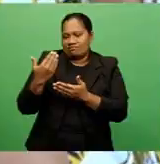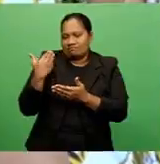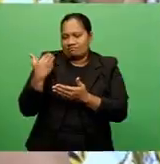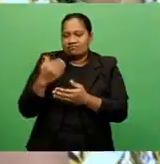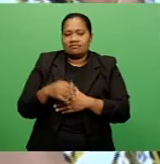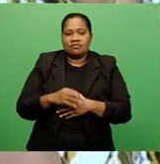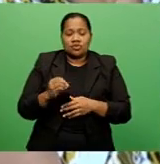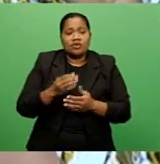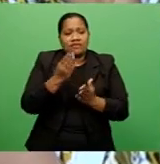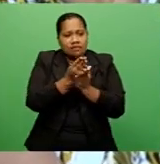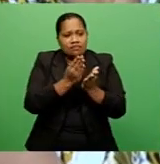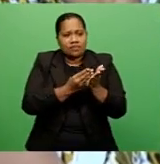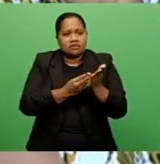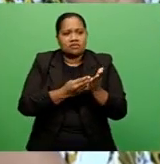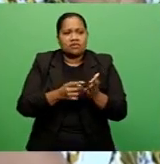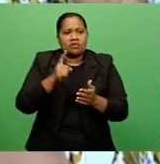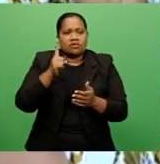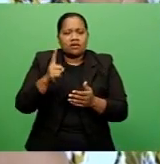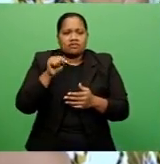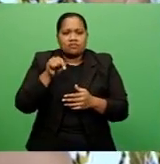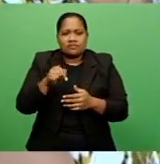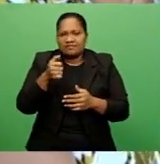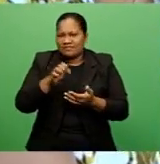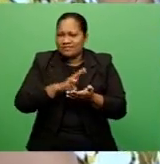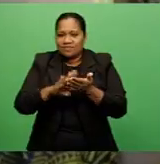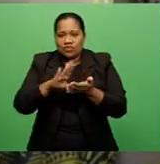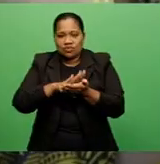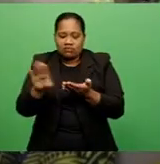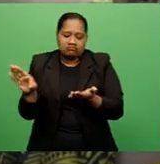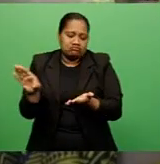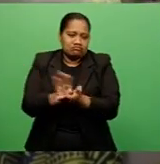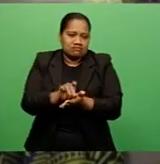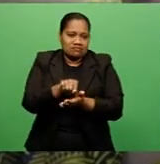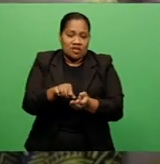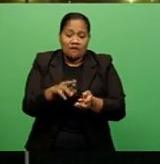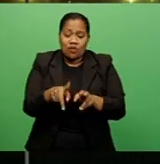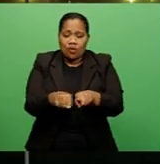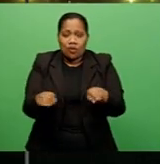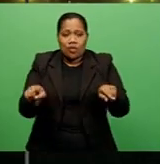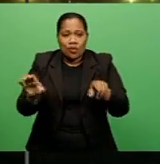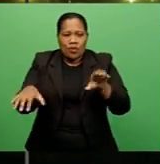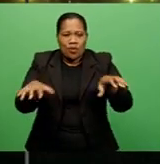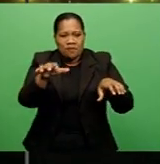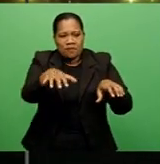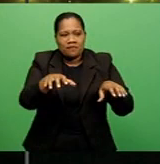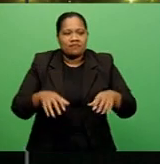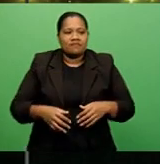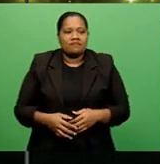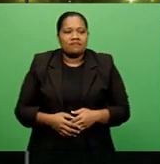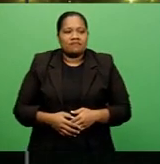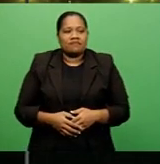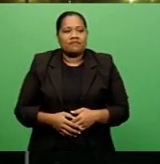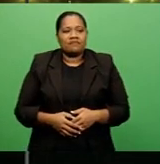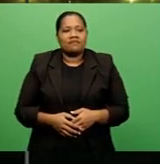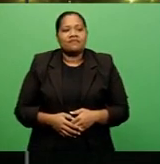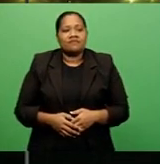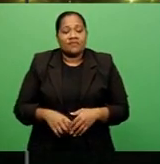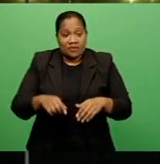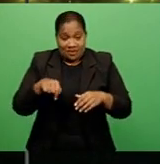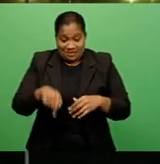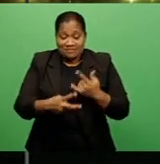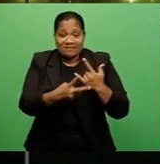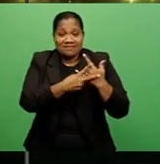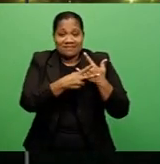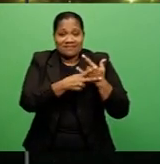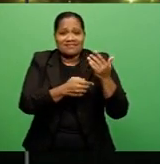of $1.6 million. Pranita Prakash, FBC News. This Valentine's Day marks a special